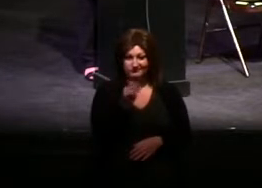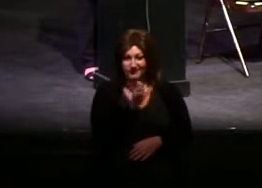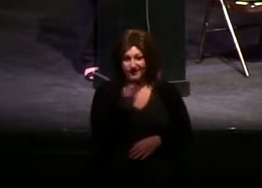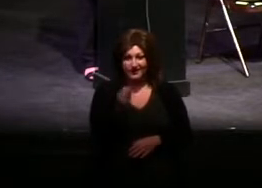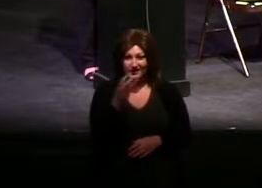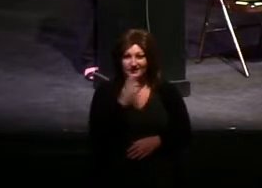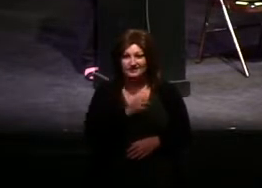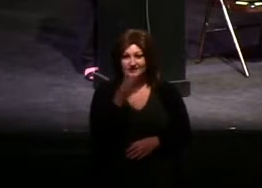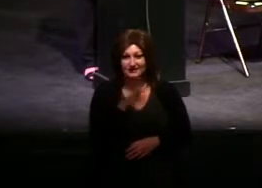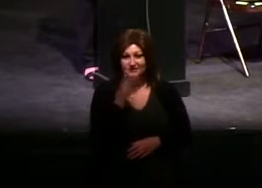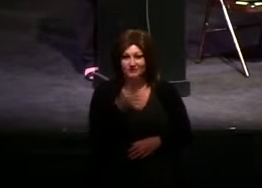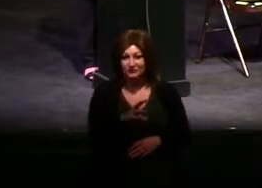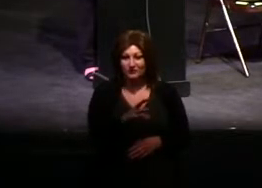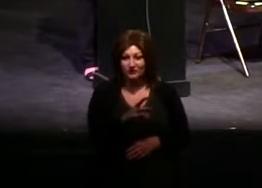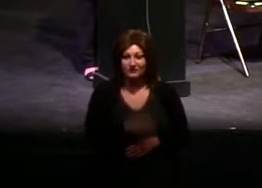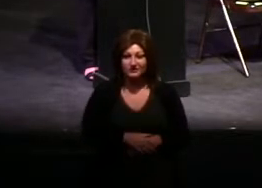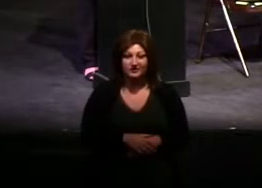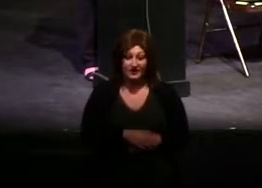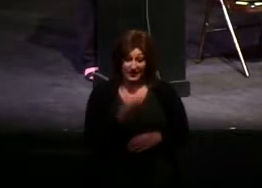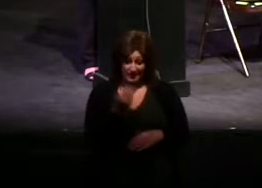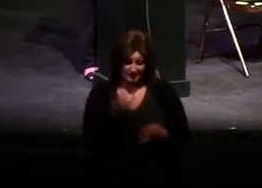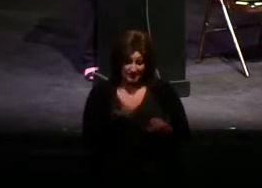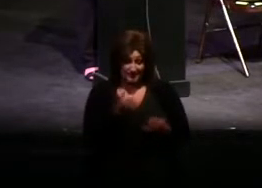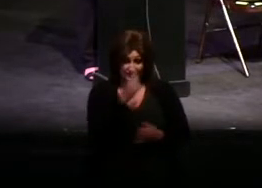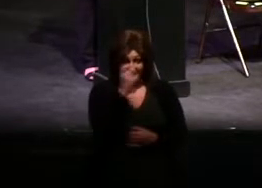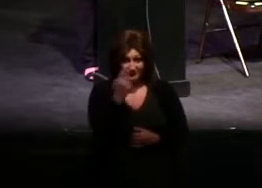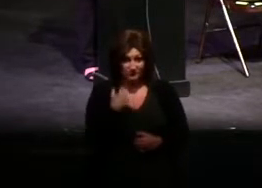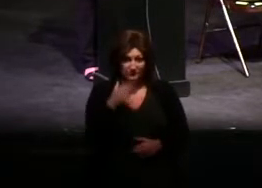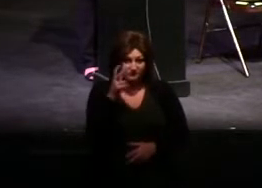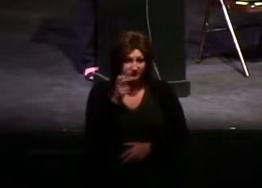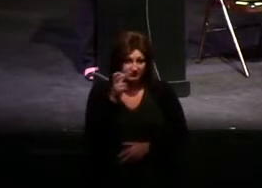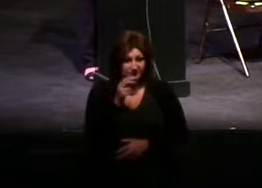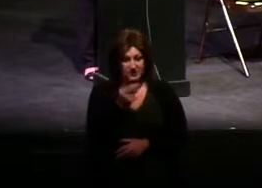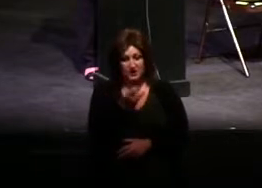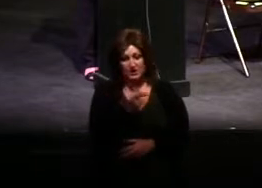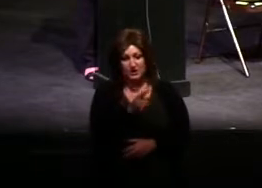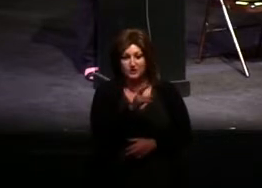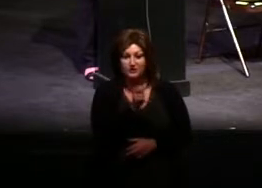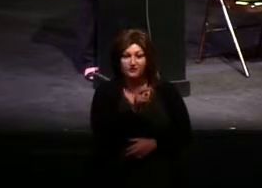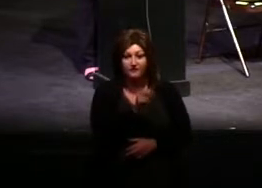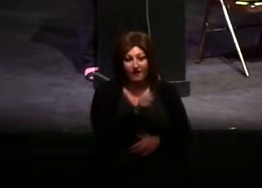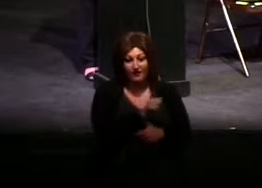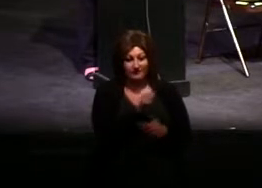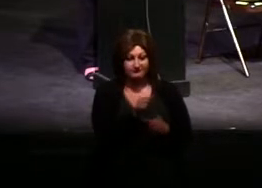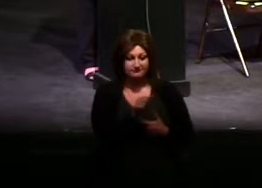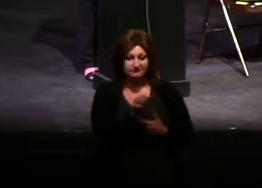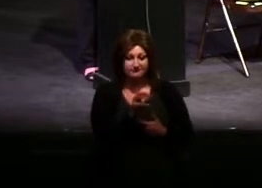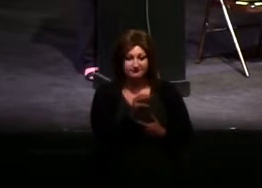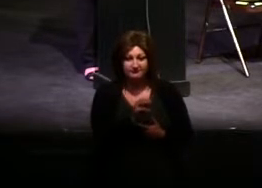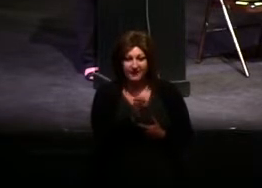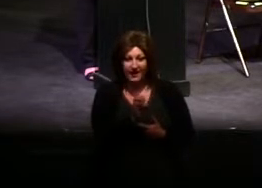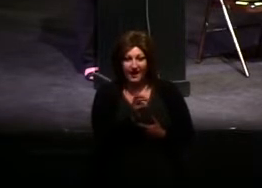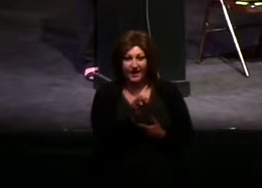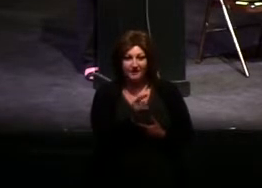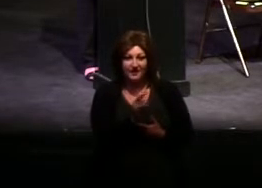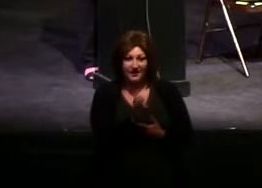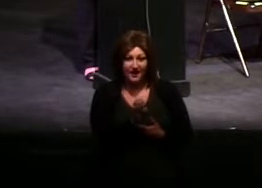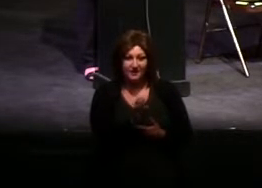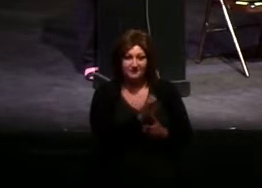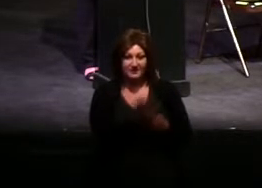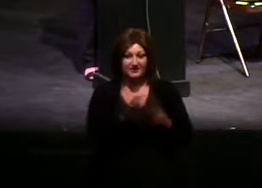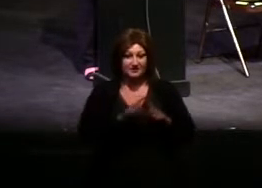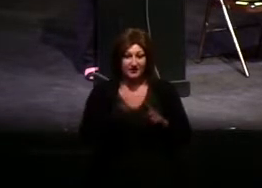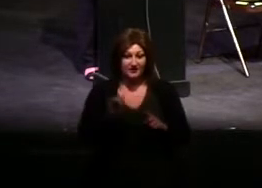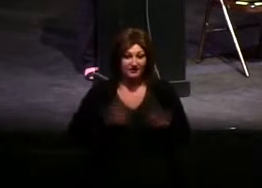know everything worth knowing. And this summer, I've been listening to Nirvana and Eminem. From these guys' clothes and their